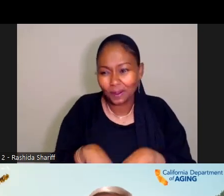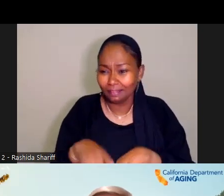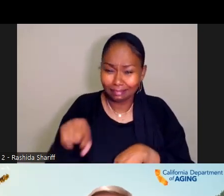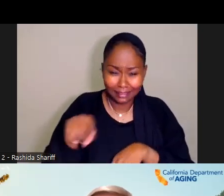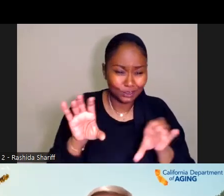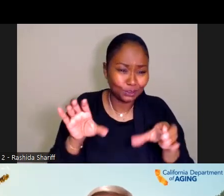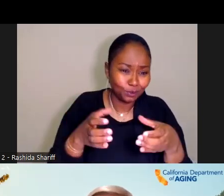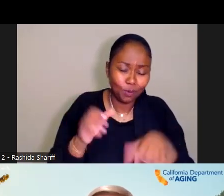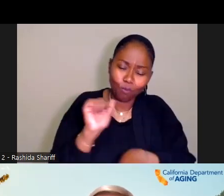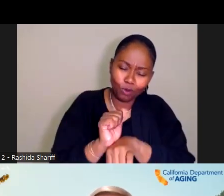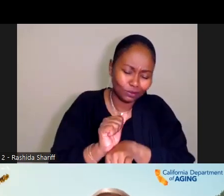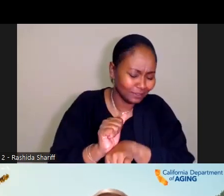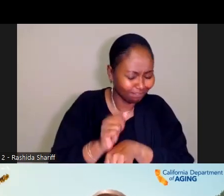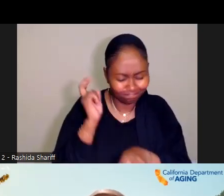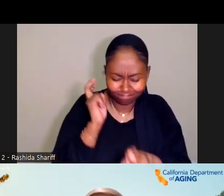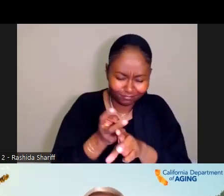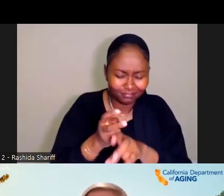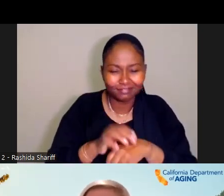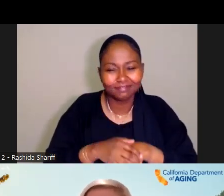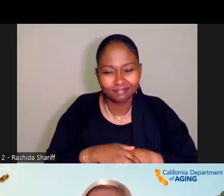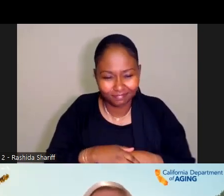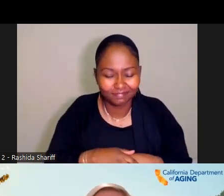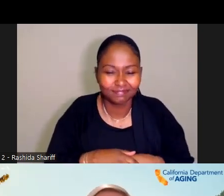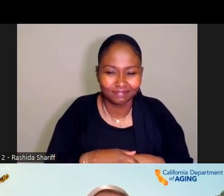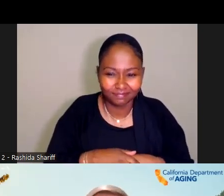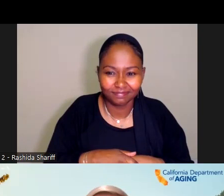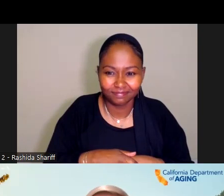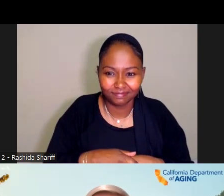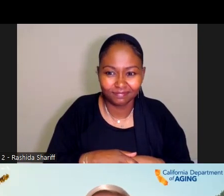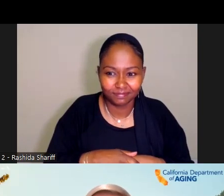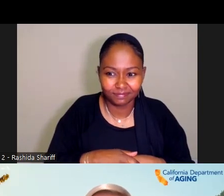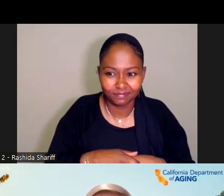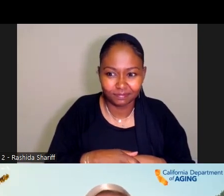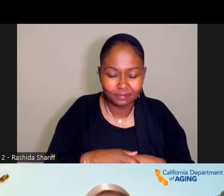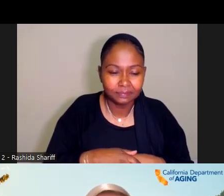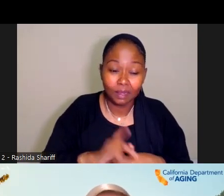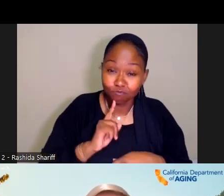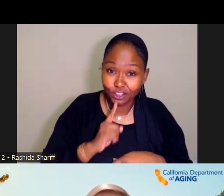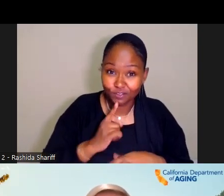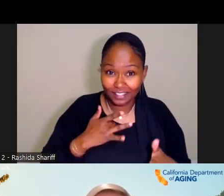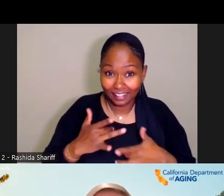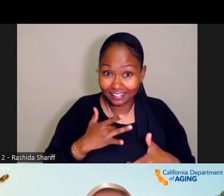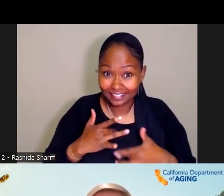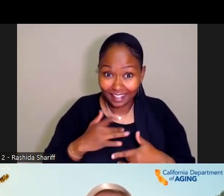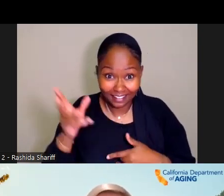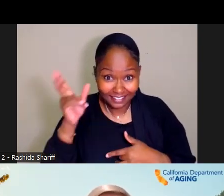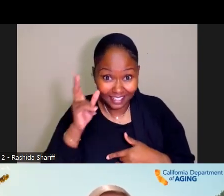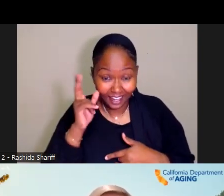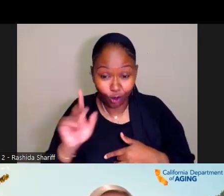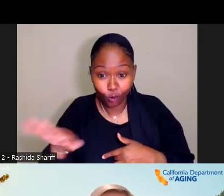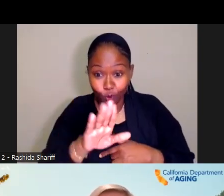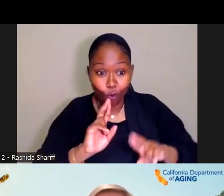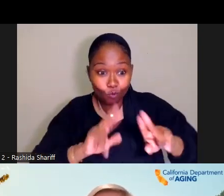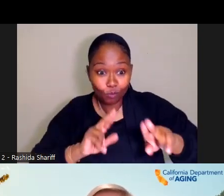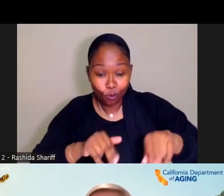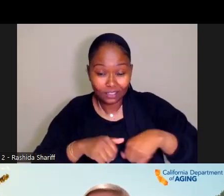working stakeholder groups with the work groups in between meetings. So I'm really excited to hear the reports out today